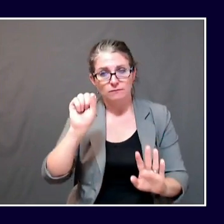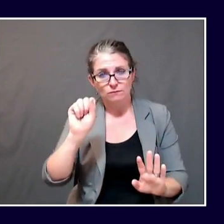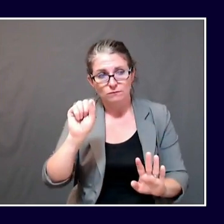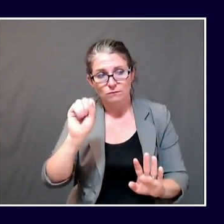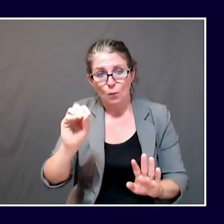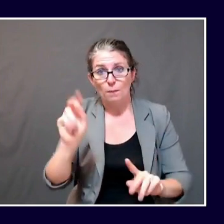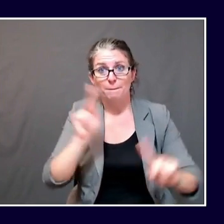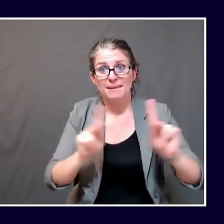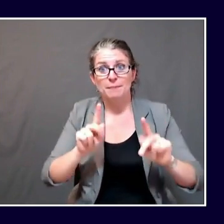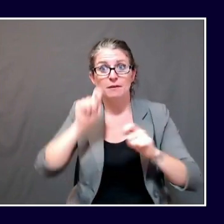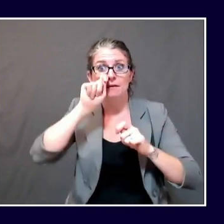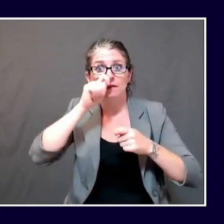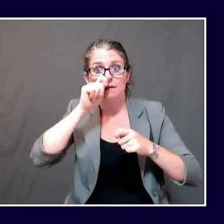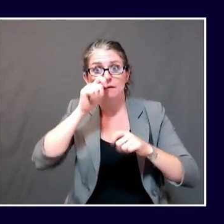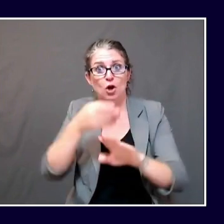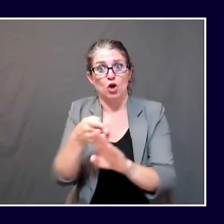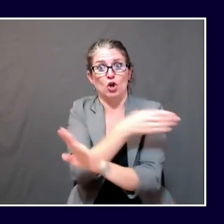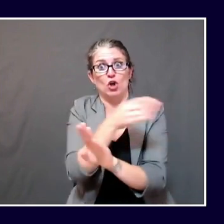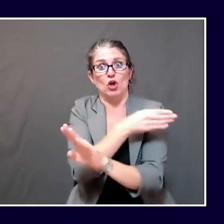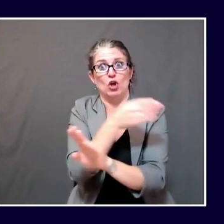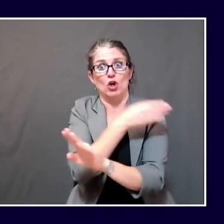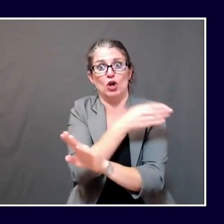because we were one of the first movers there.